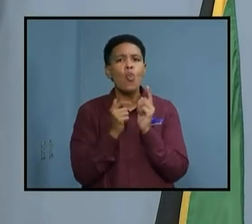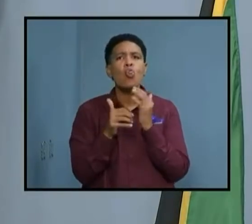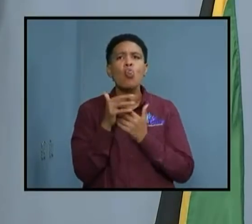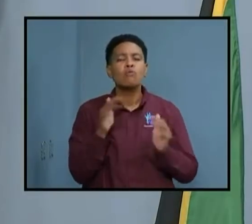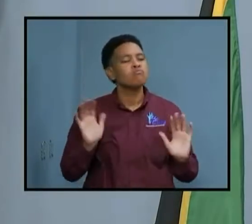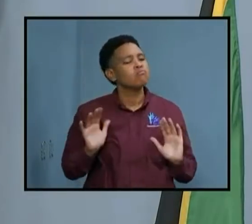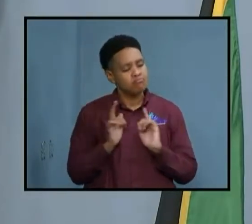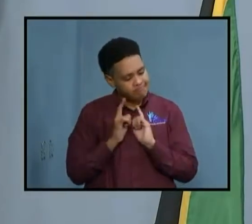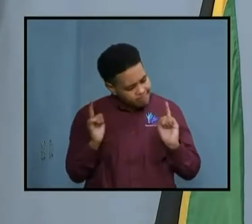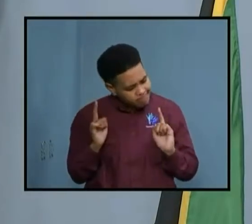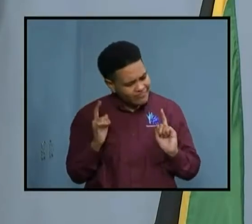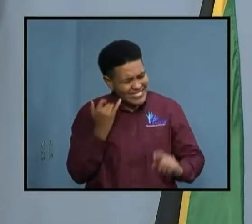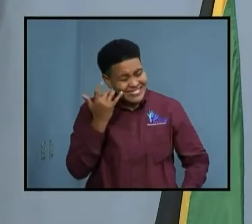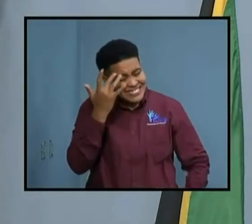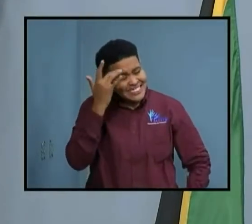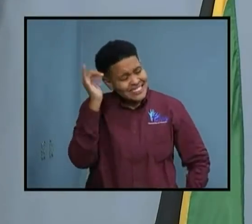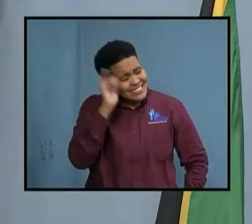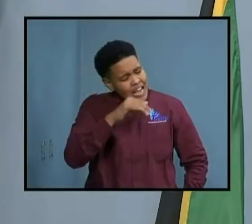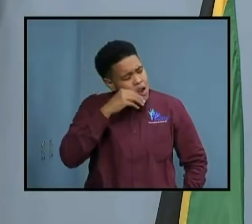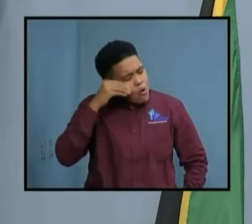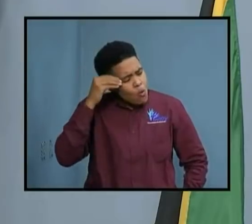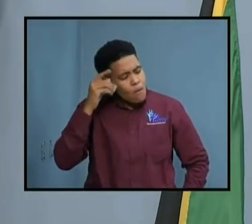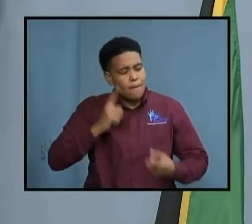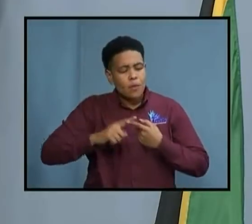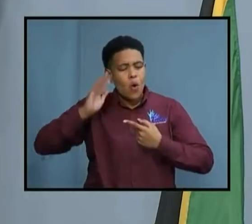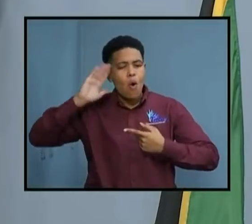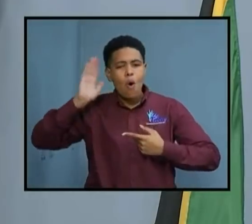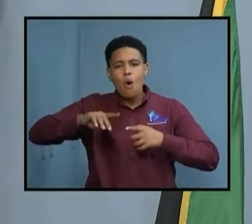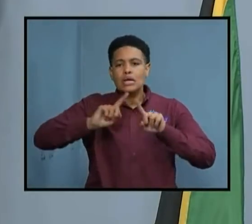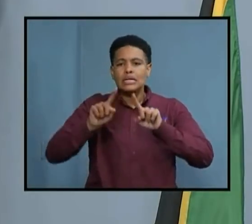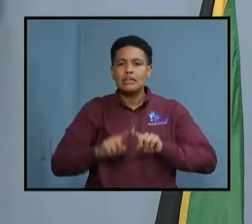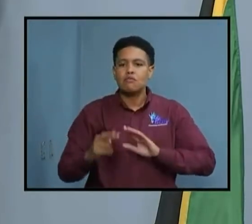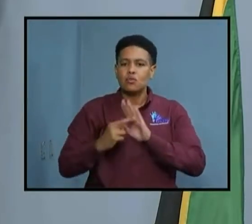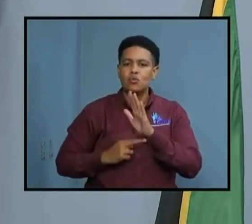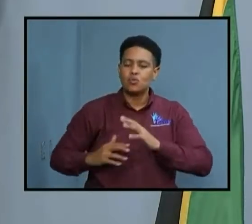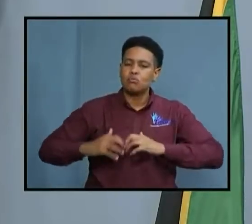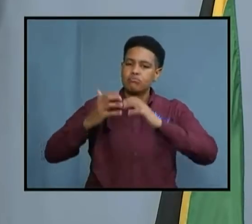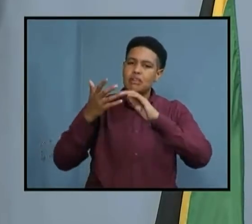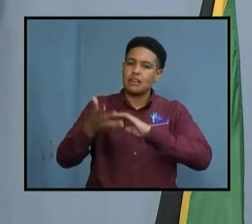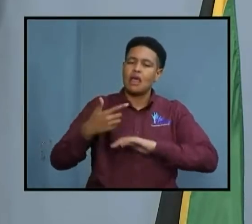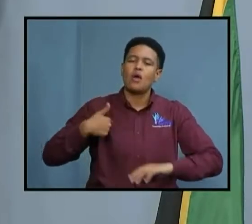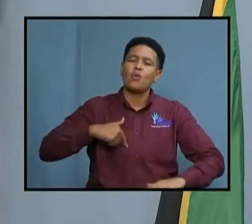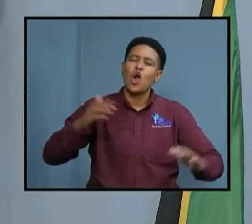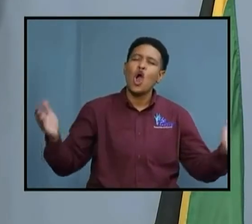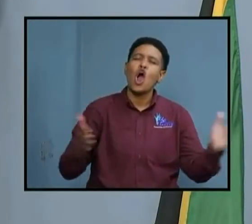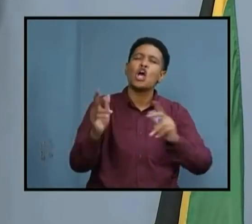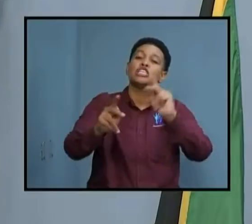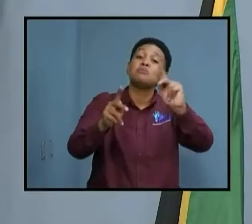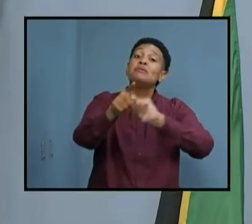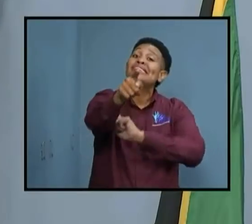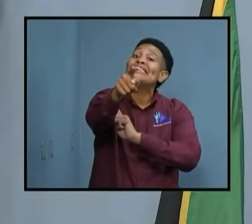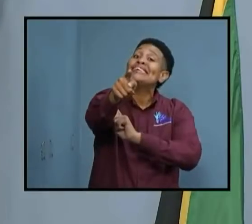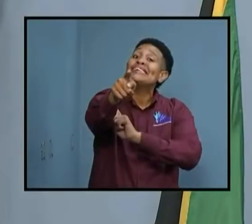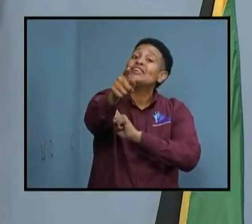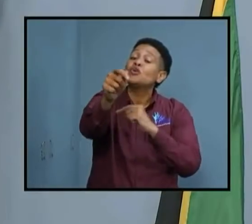stay home, and all the other measures that have been put in place. We urge persons